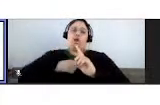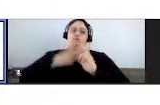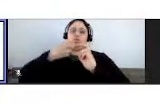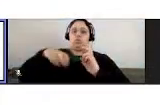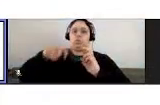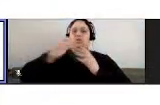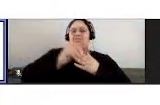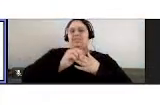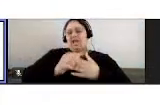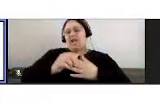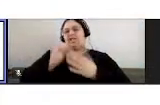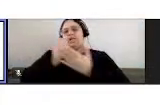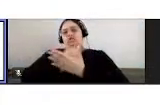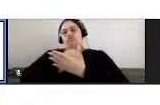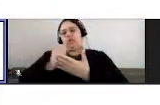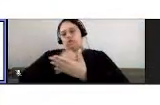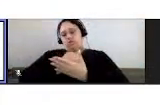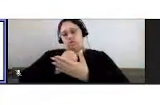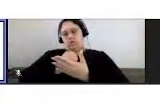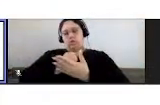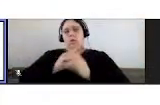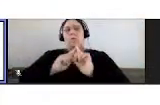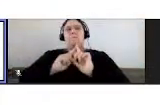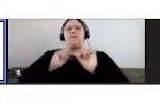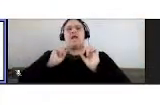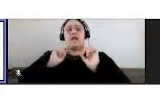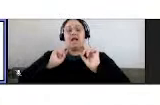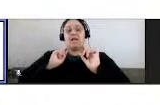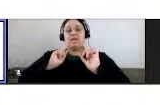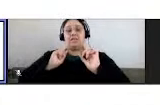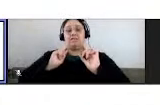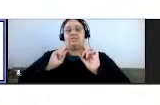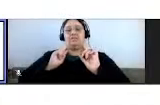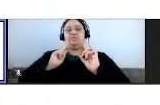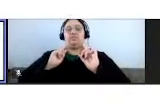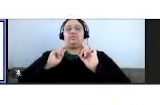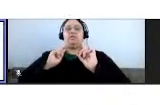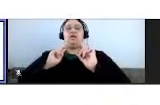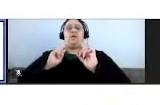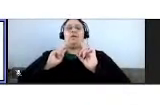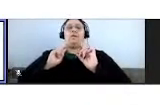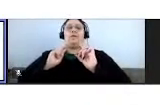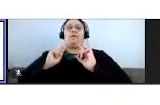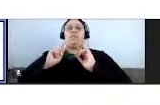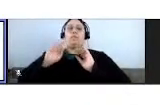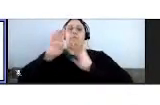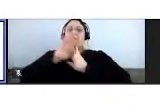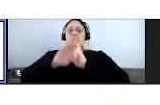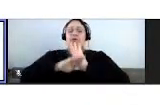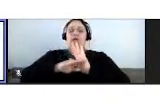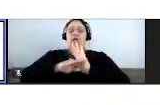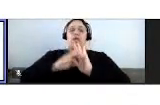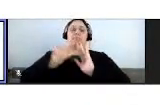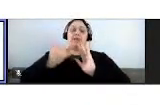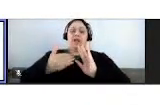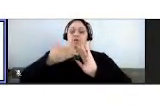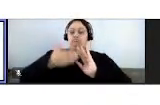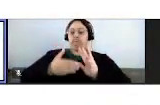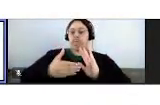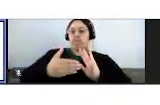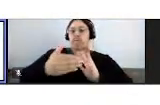guide registration. However, the program, I think as we move into the year, we'll